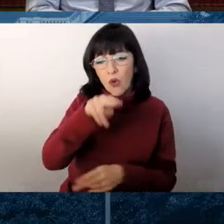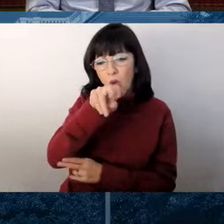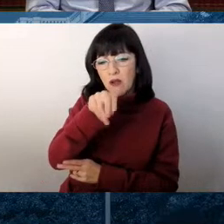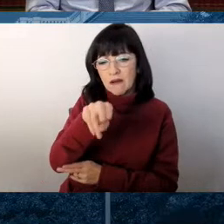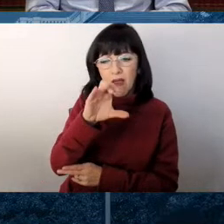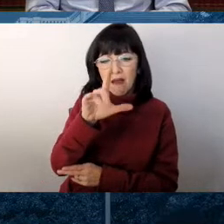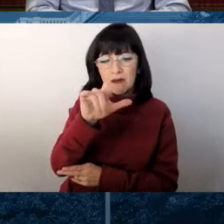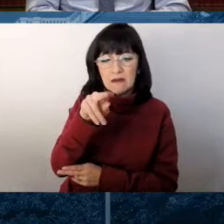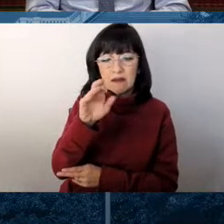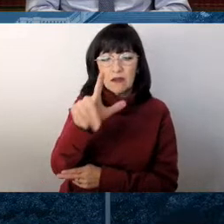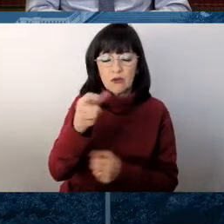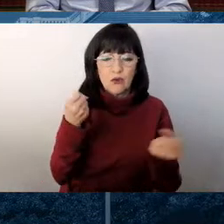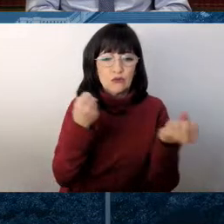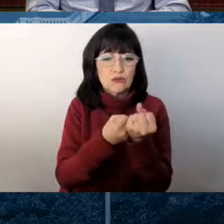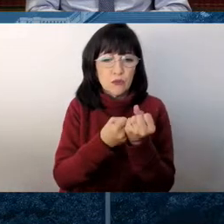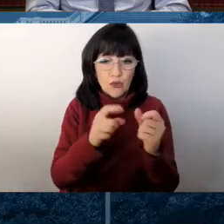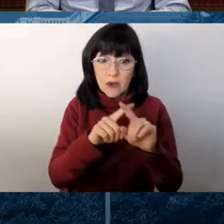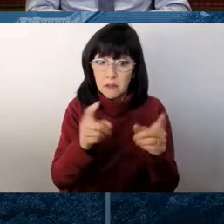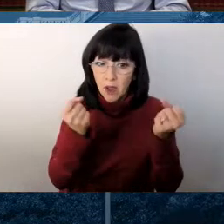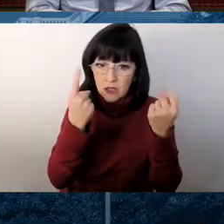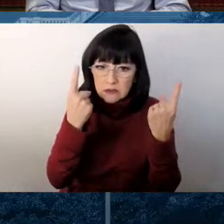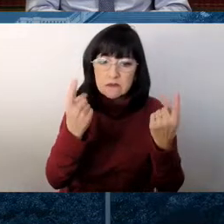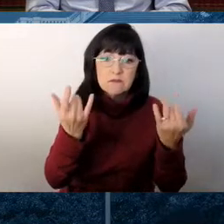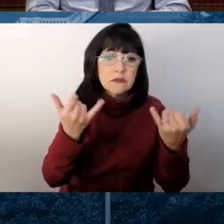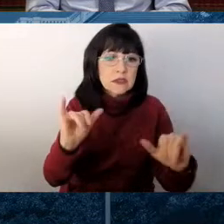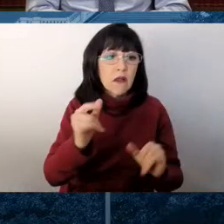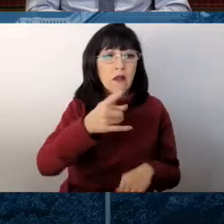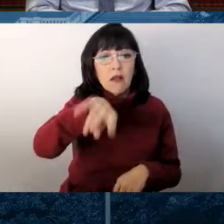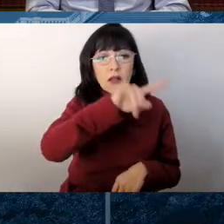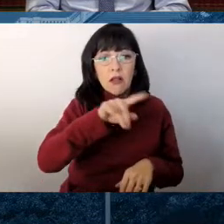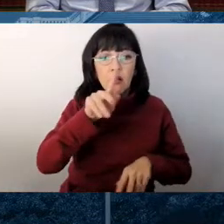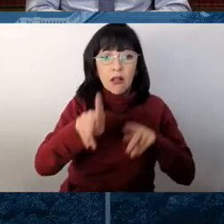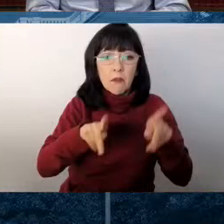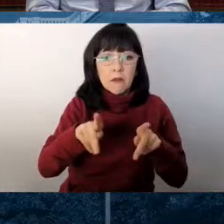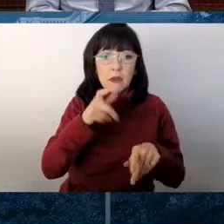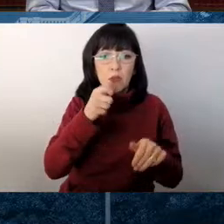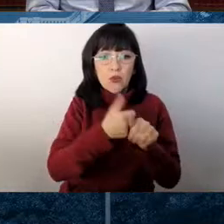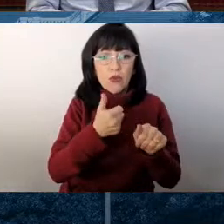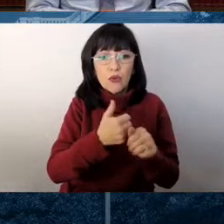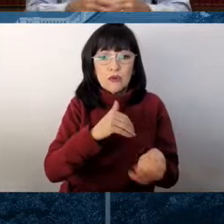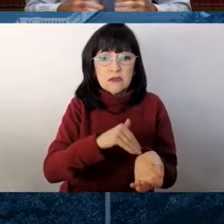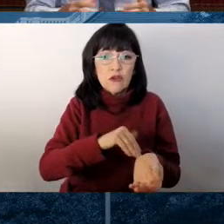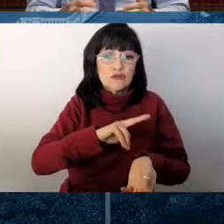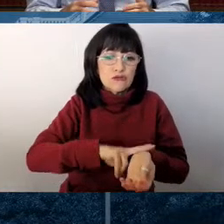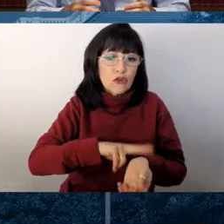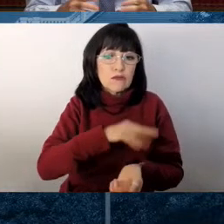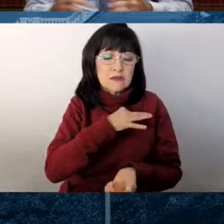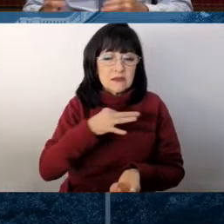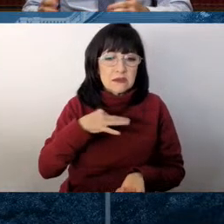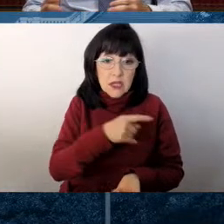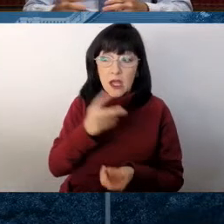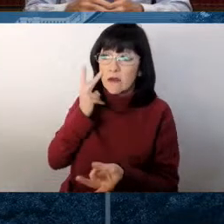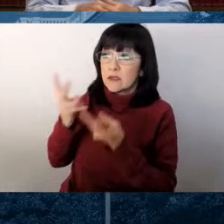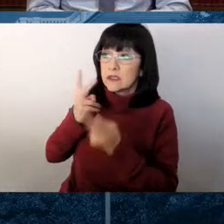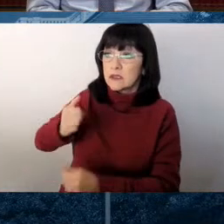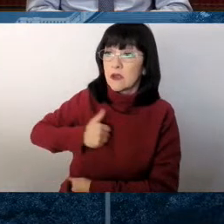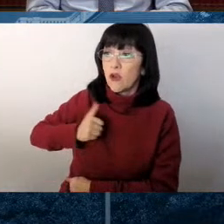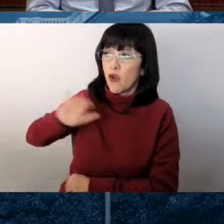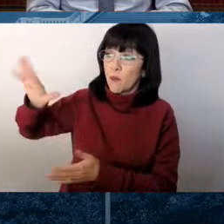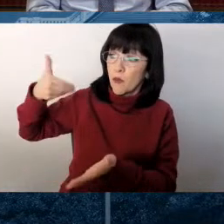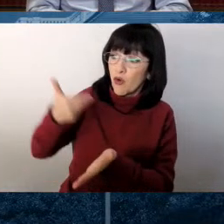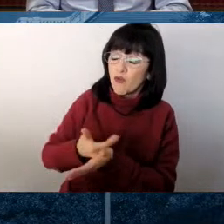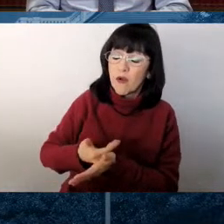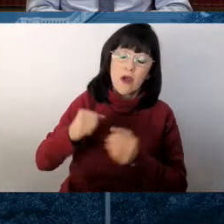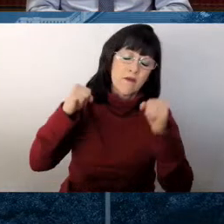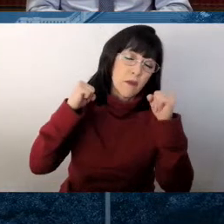frontline health care workers in emergency rooms, in the hospitals, doing administrative work, doing whatever the hospitals